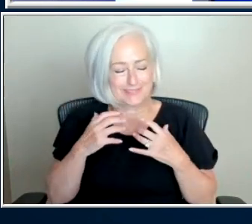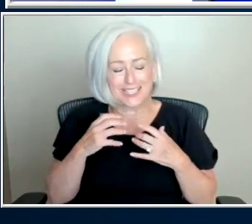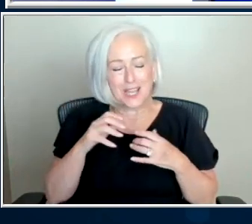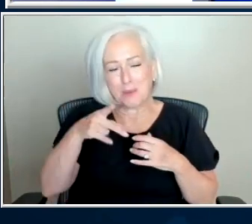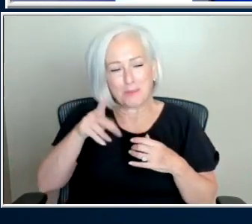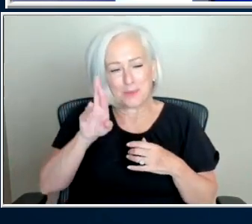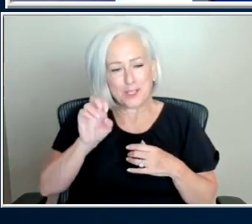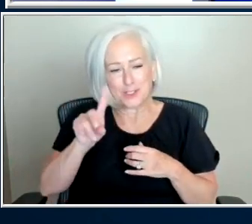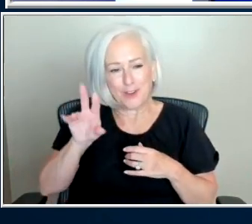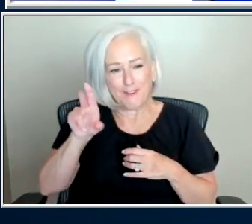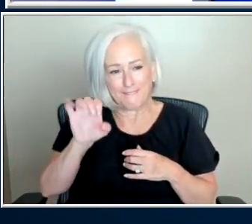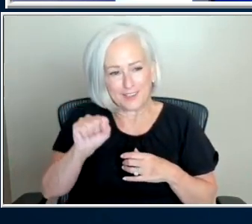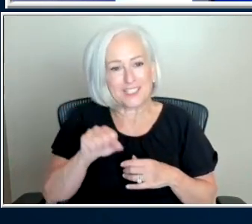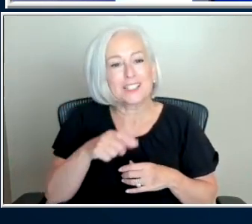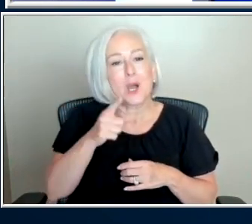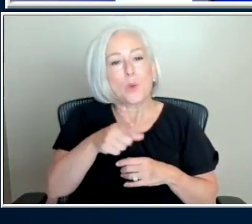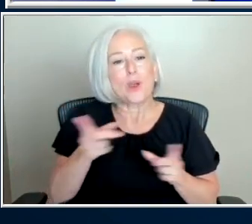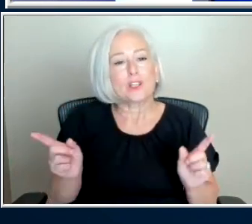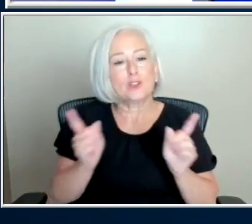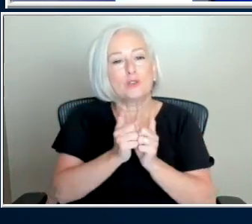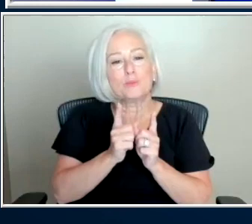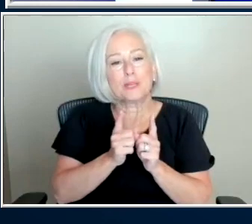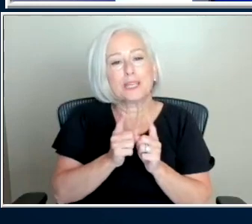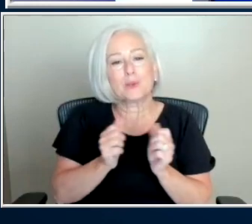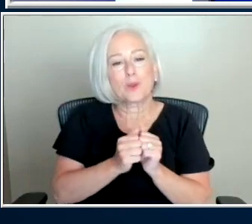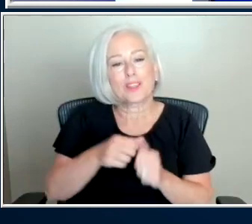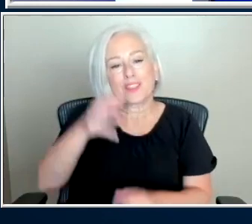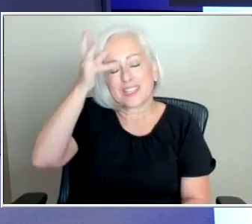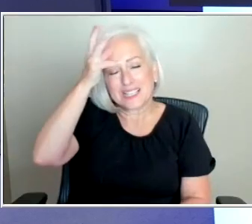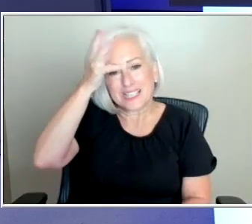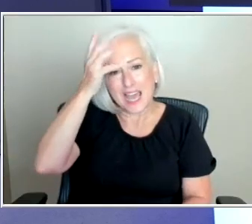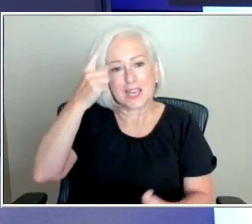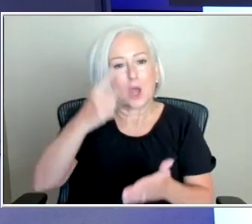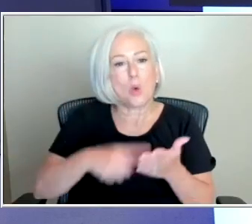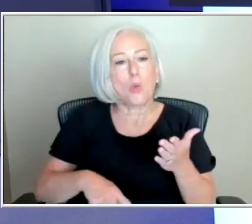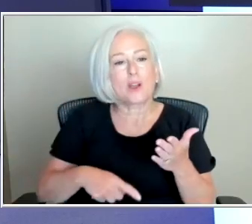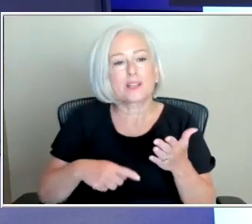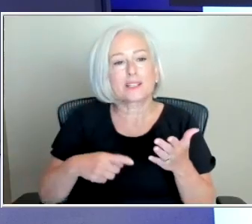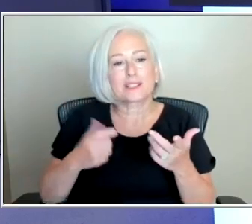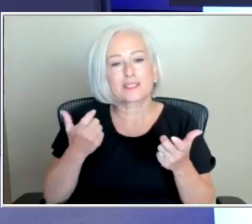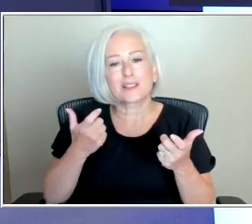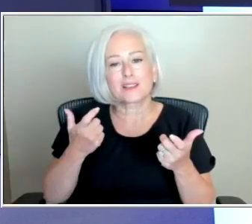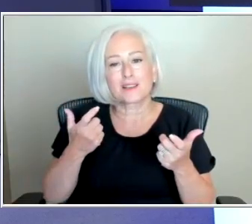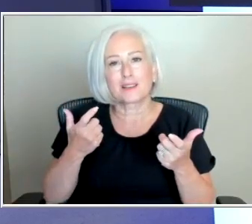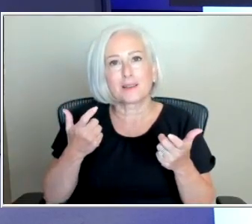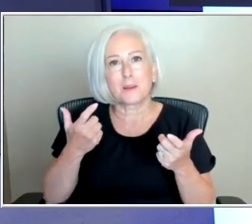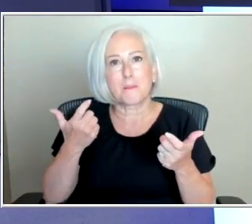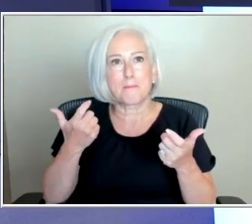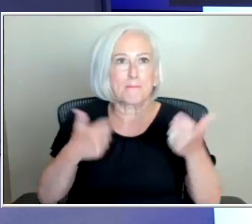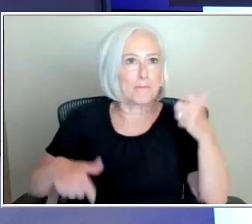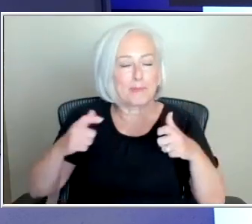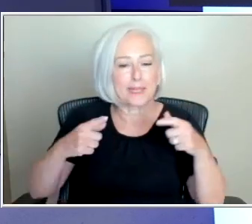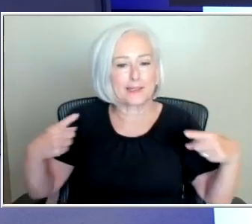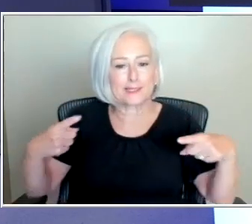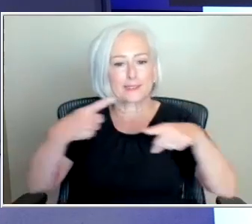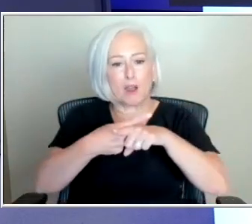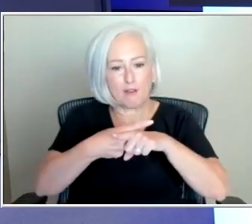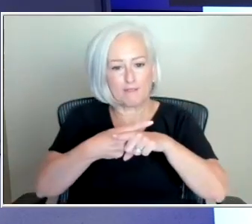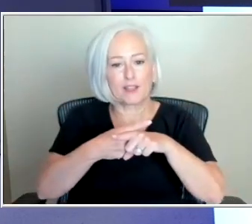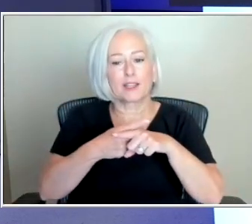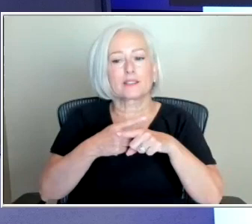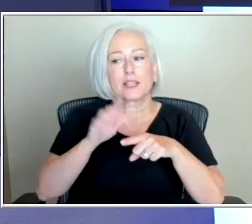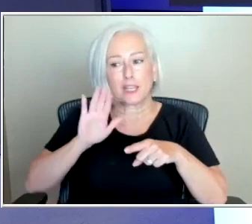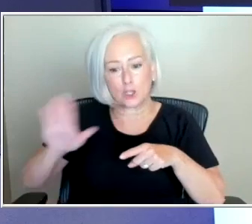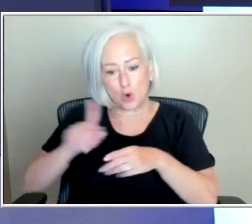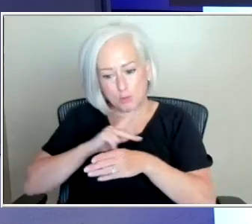get together with Dad and talk, what's the largest contrast in what you do in your profession today versus what your dad did? You mentioned